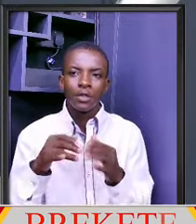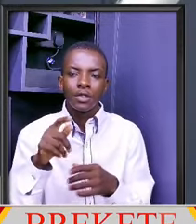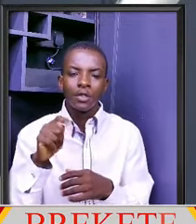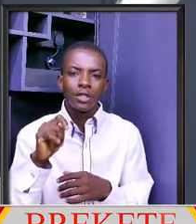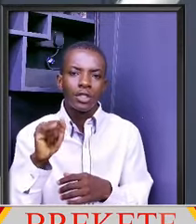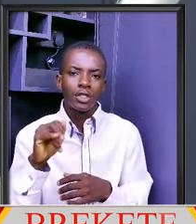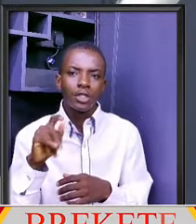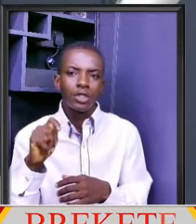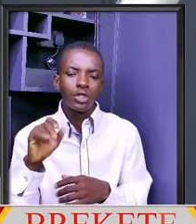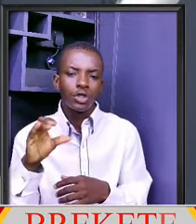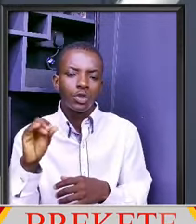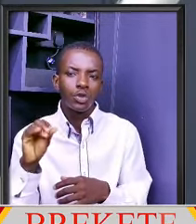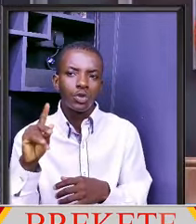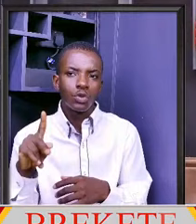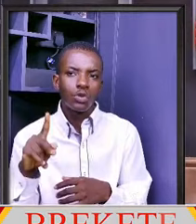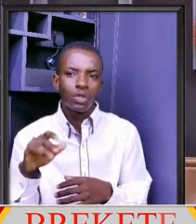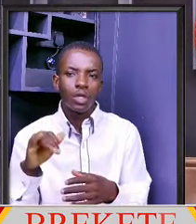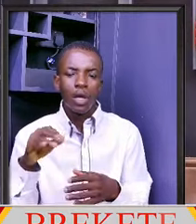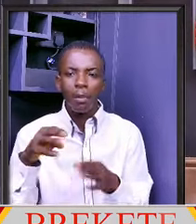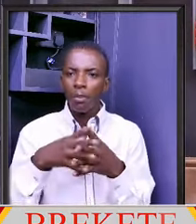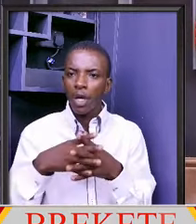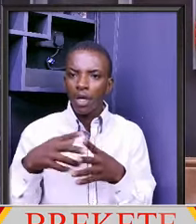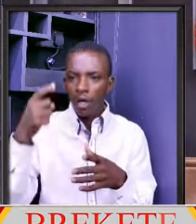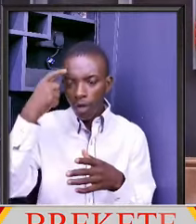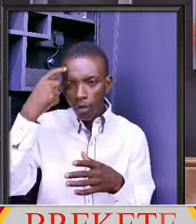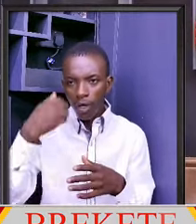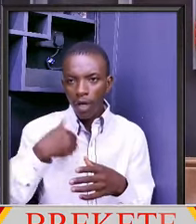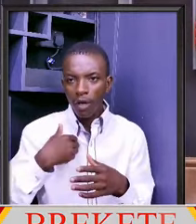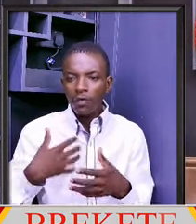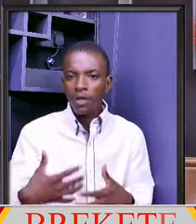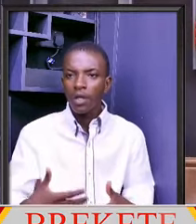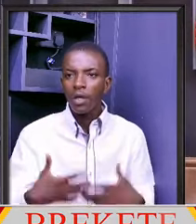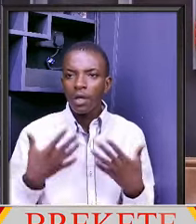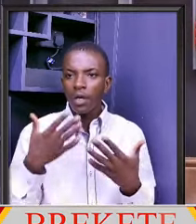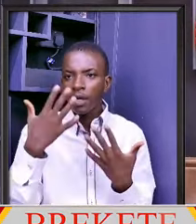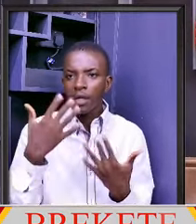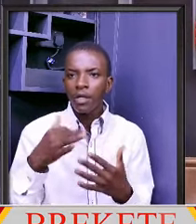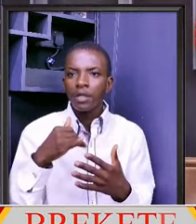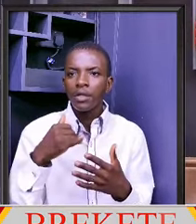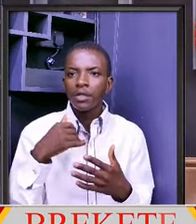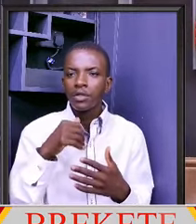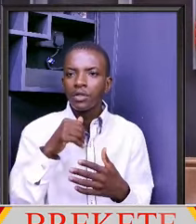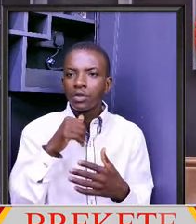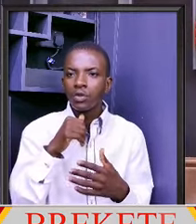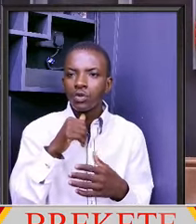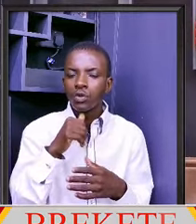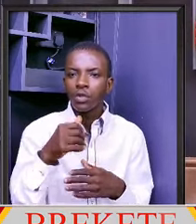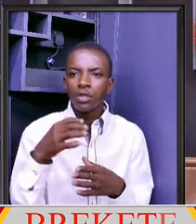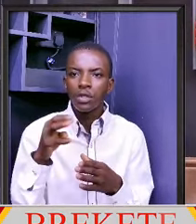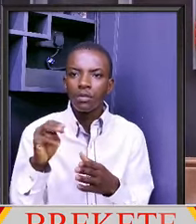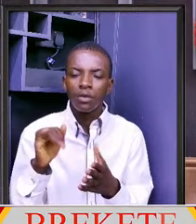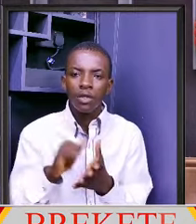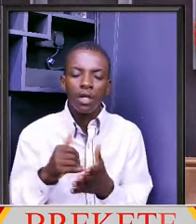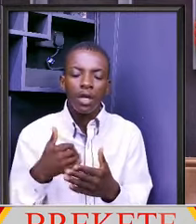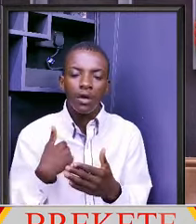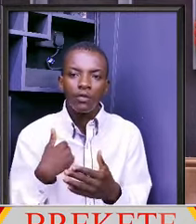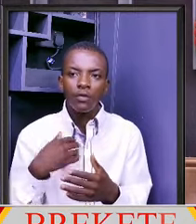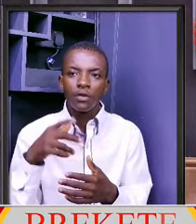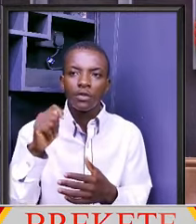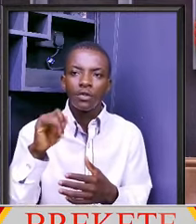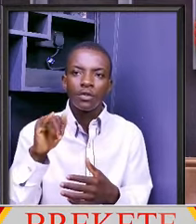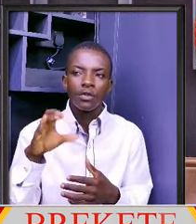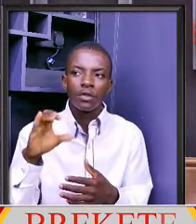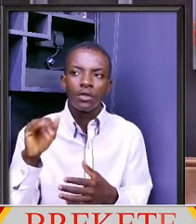now. Uh-huh. Where American government, they get this anger, say no be them get TikTok. Yes. And